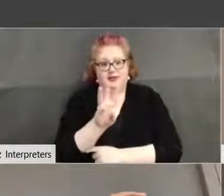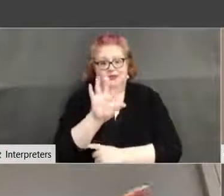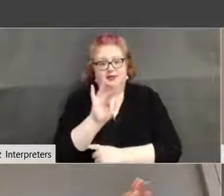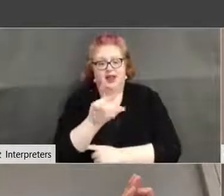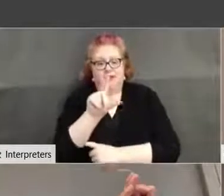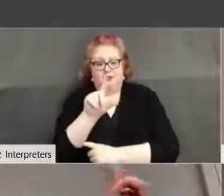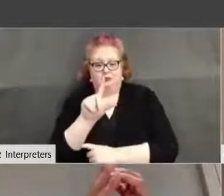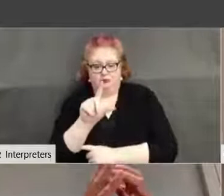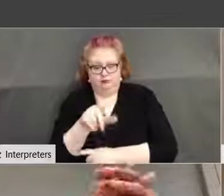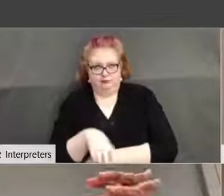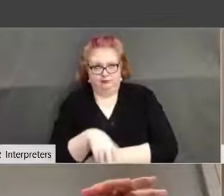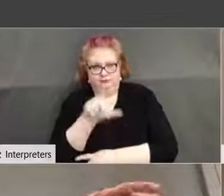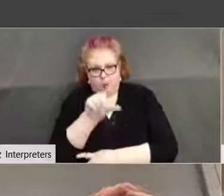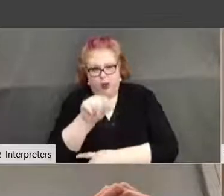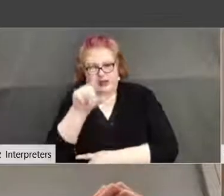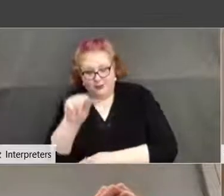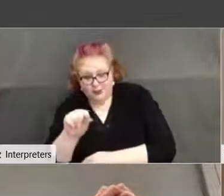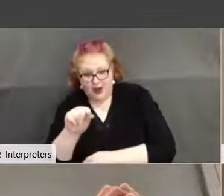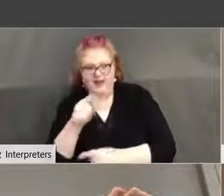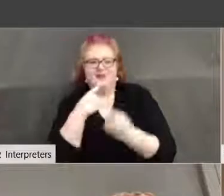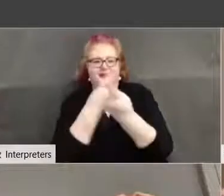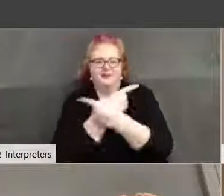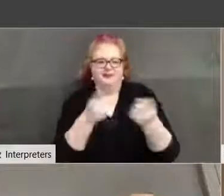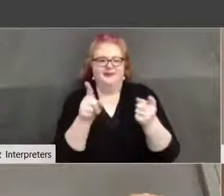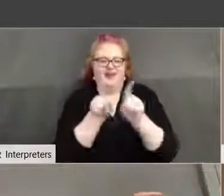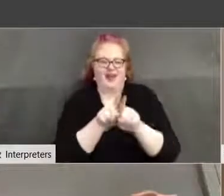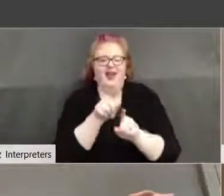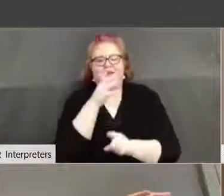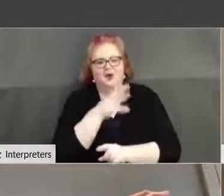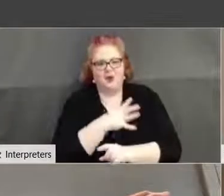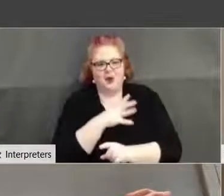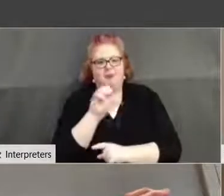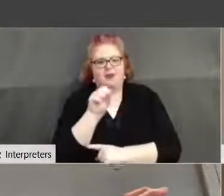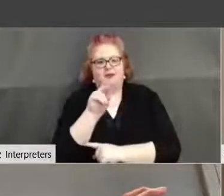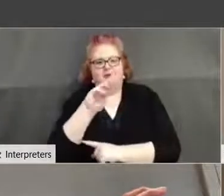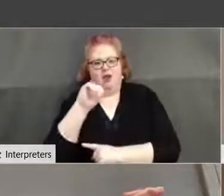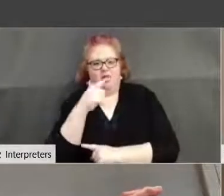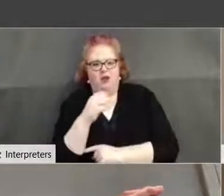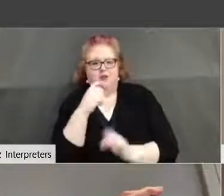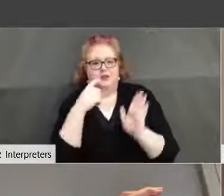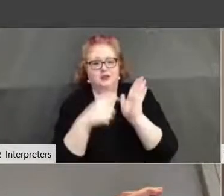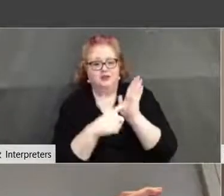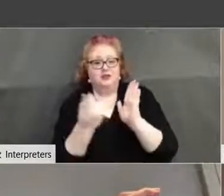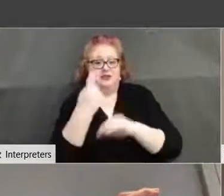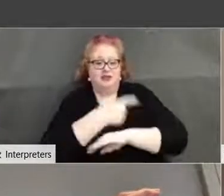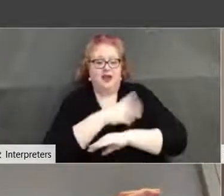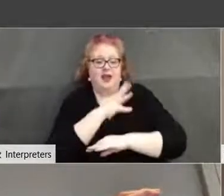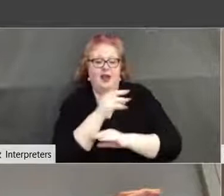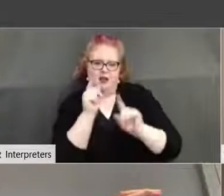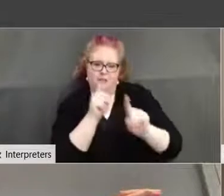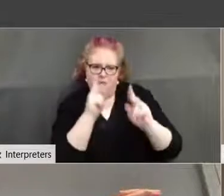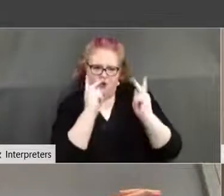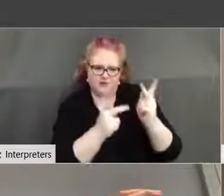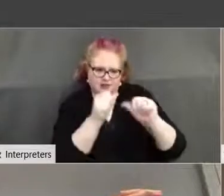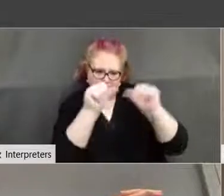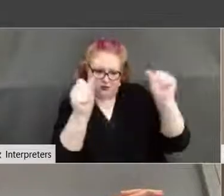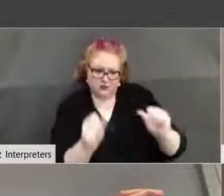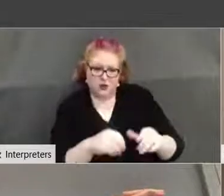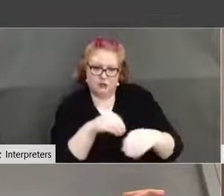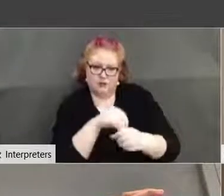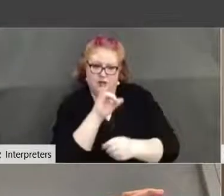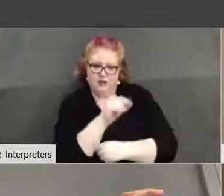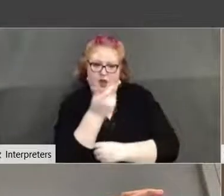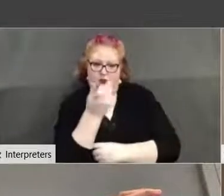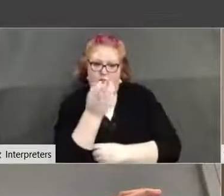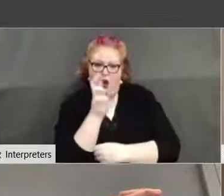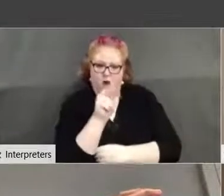Rock residents to visit the 19th Amendment Plaza in the Vogel Schwartz Sculpture Garden and to pay tribute to the thousands of women who have fought for the